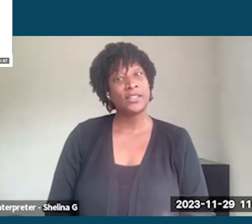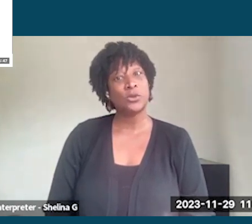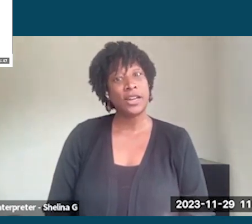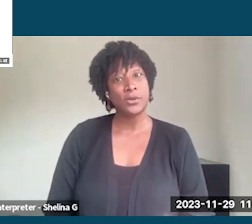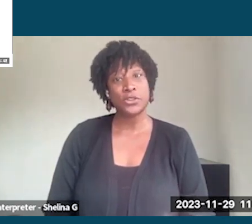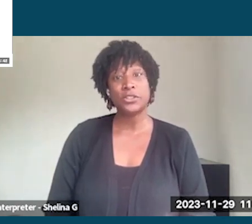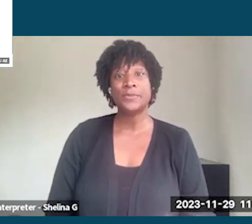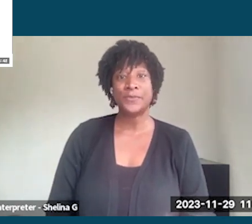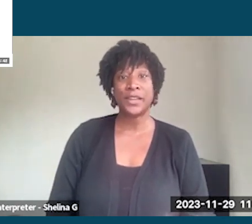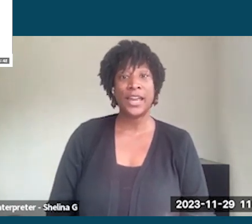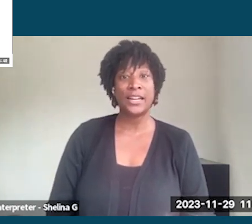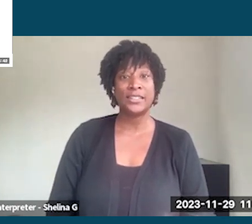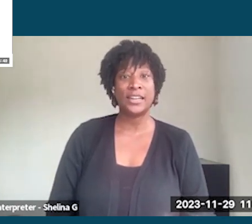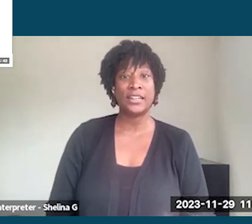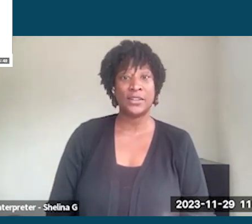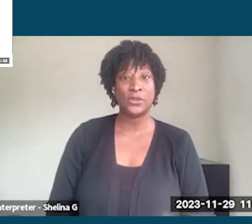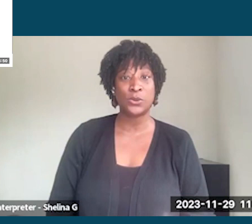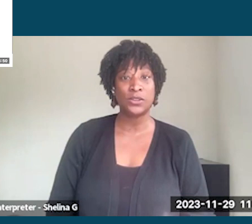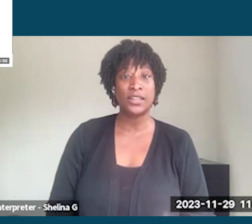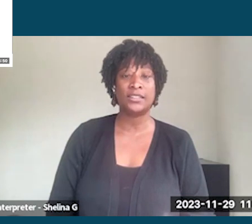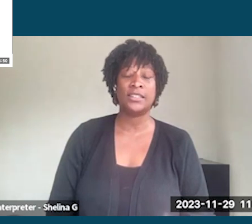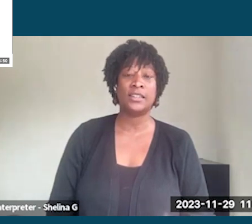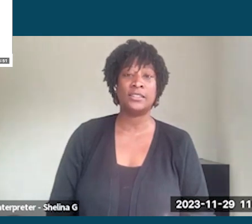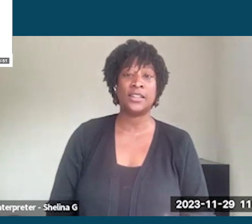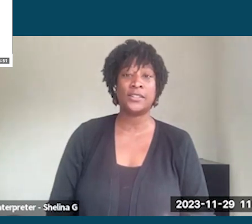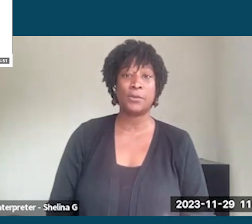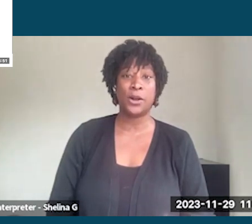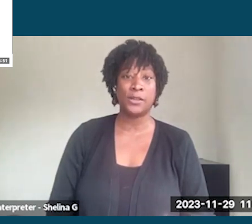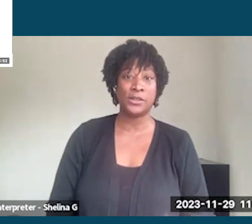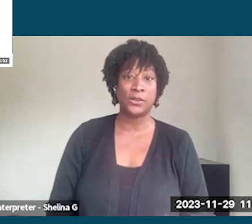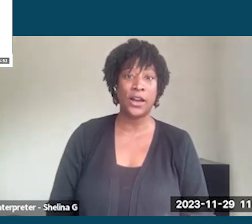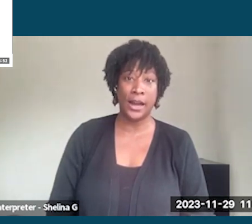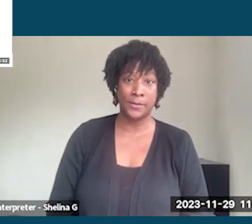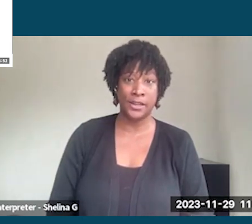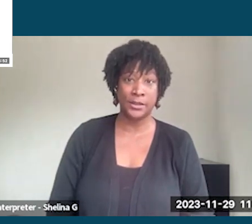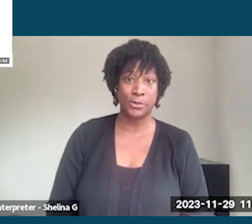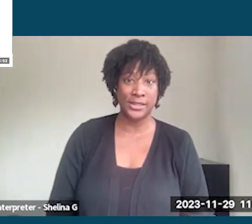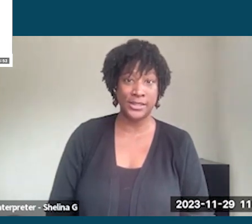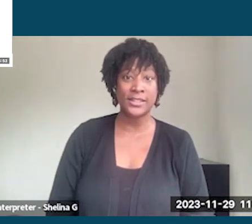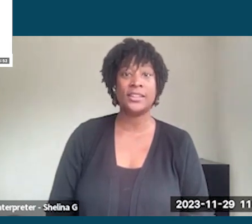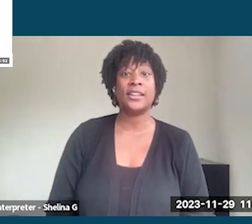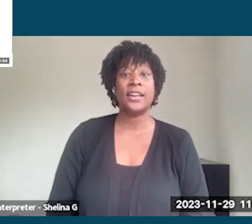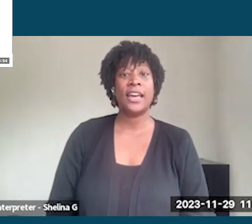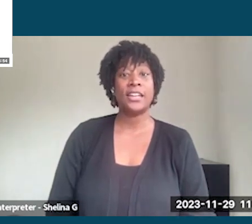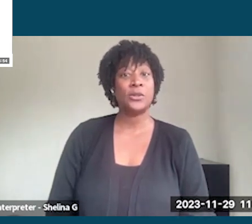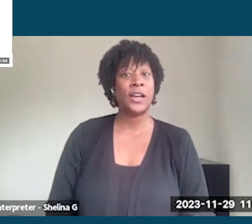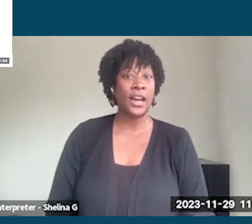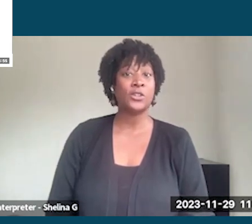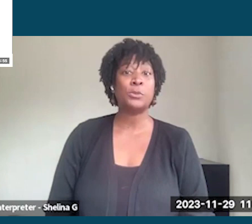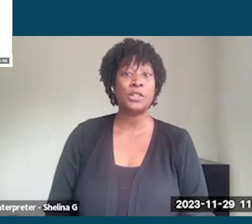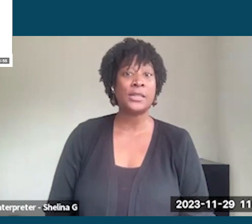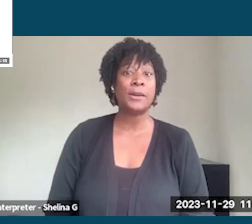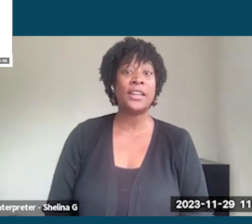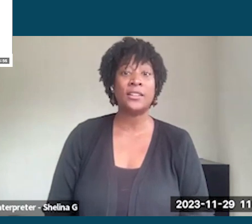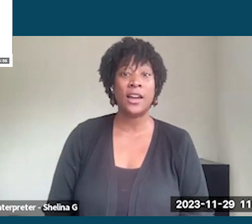I work as a school counselor and at a deaf school at Deaf St. Paul, Minnesota. I'm the president. And